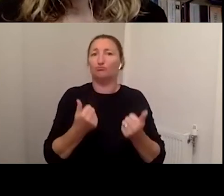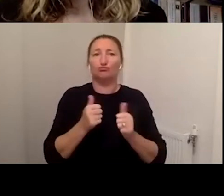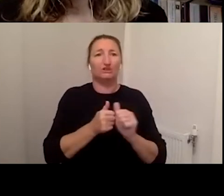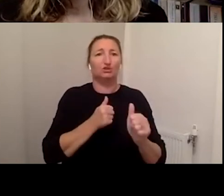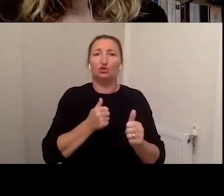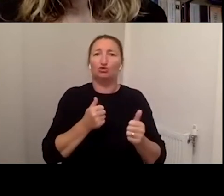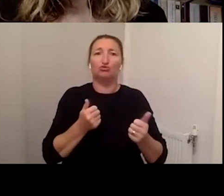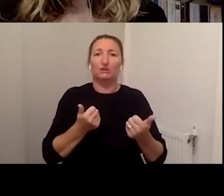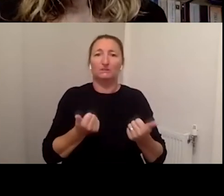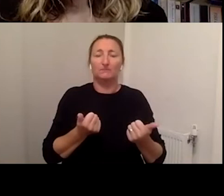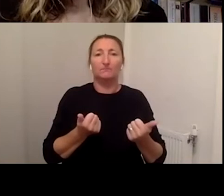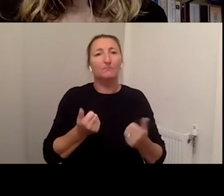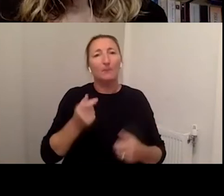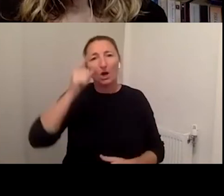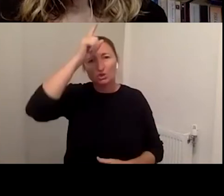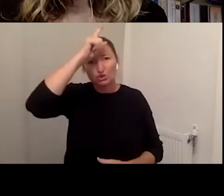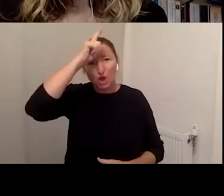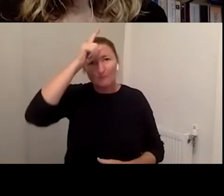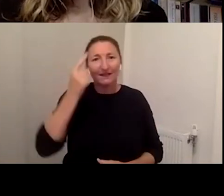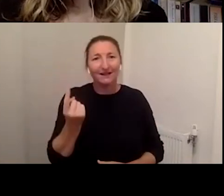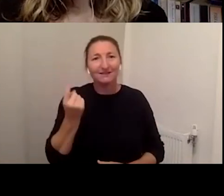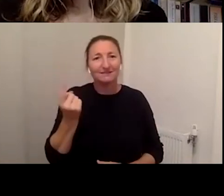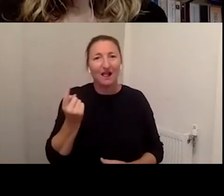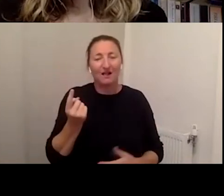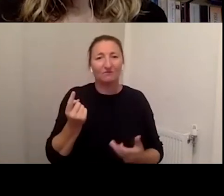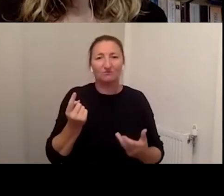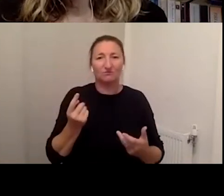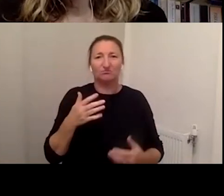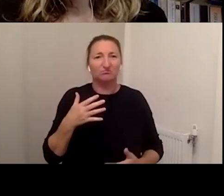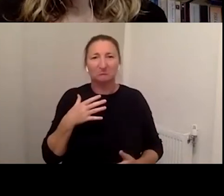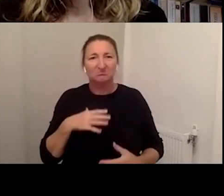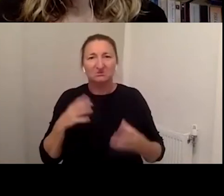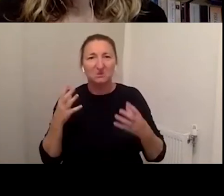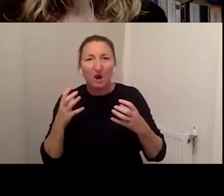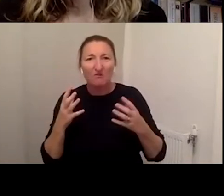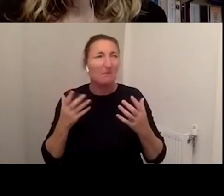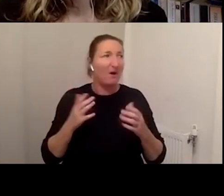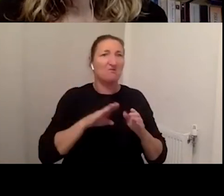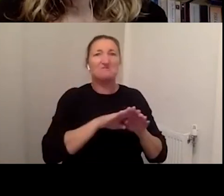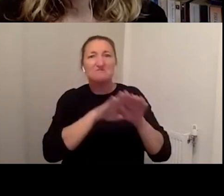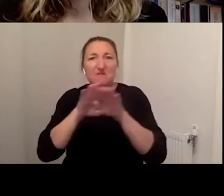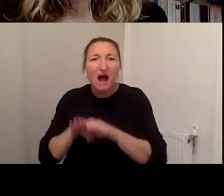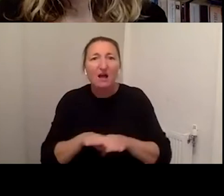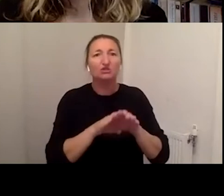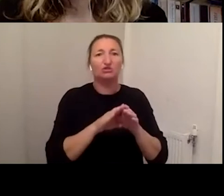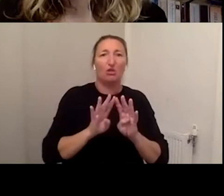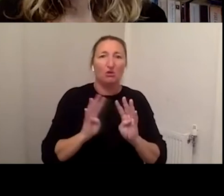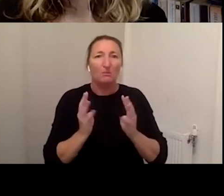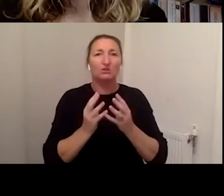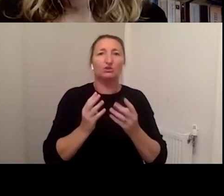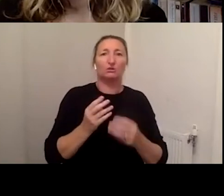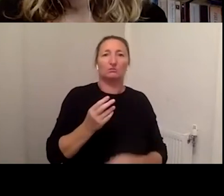much for a country like Germany to really worry about and to have like we need a national commission for 20,000 jobs. We